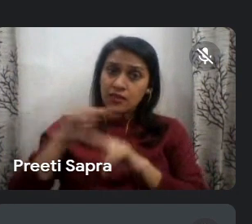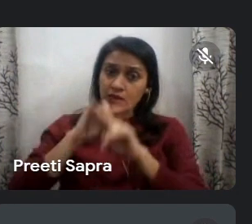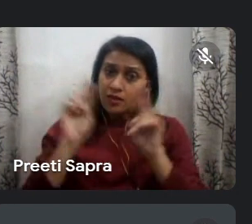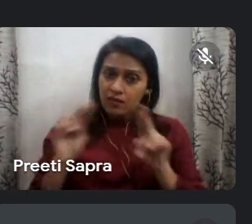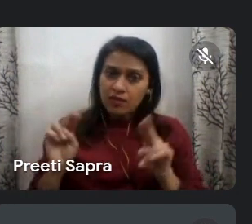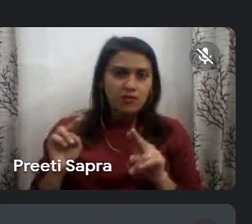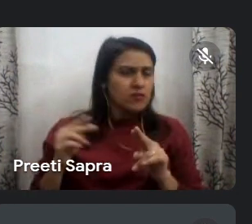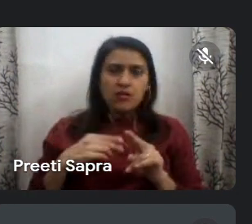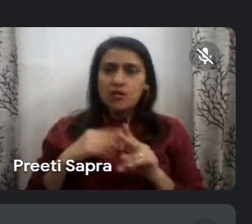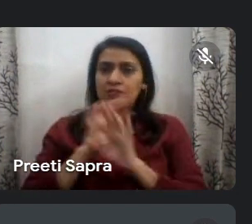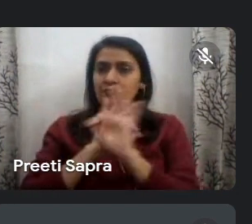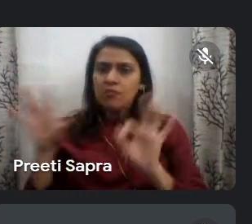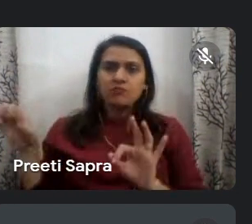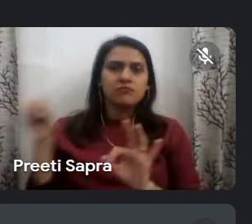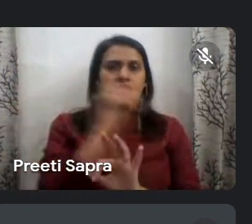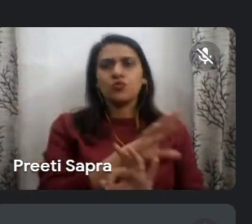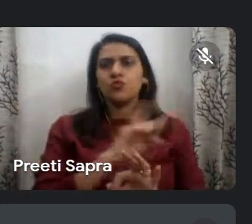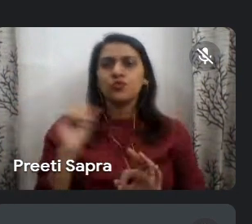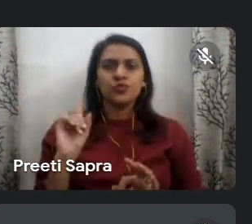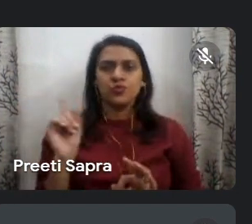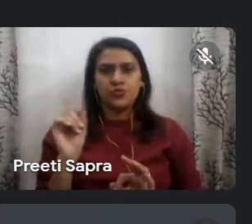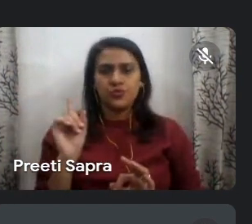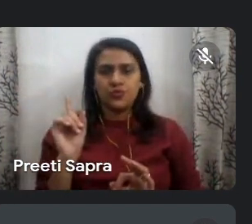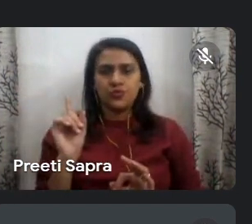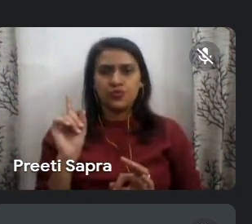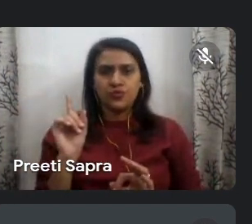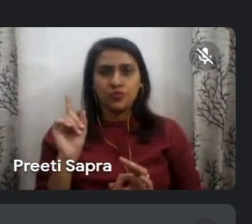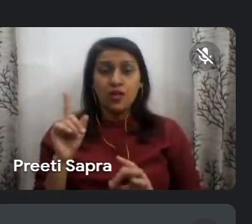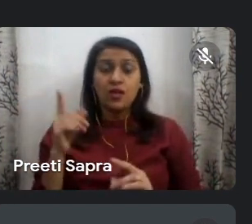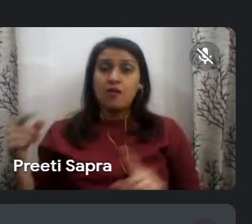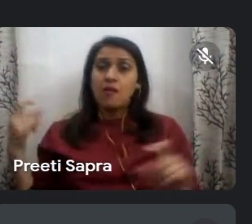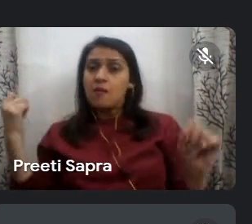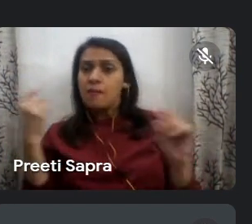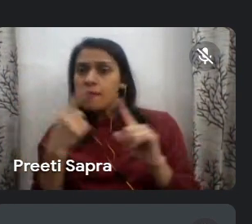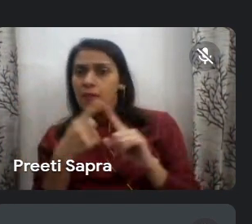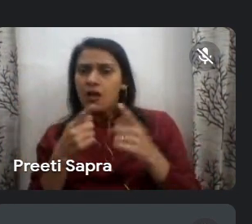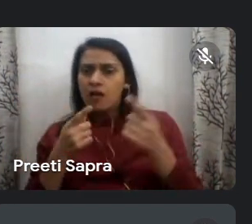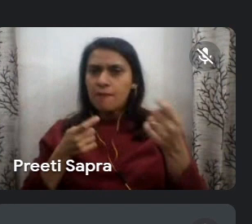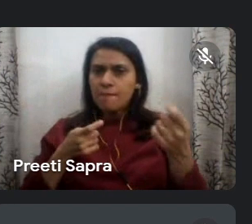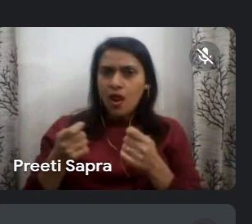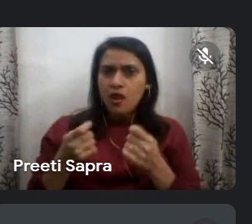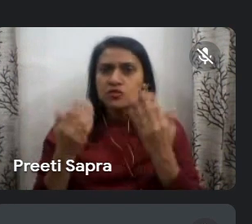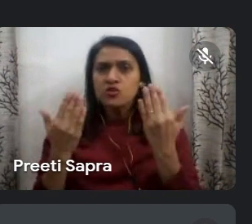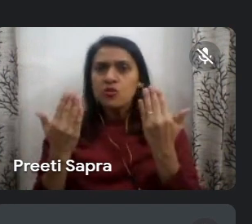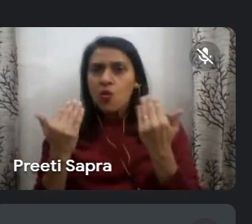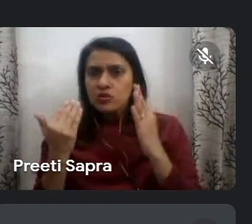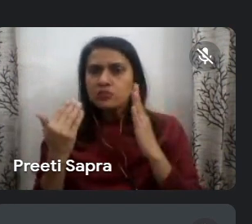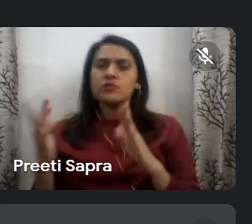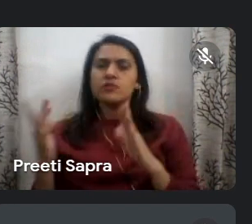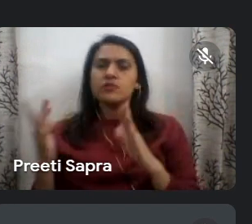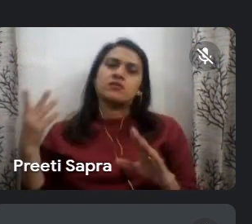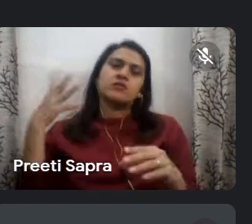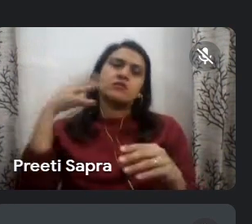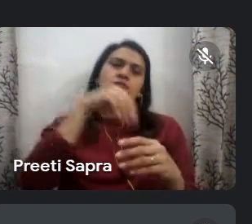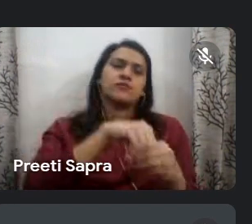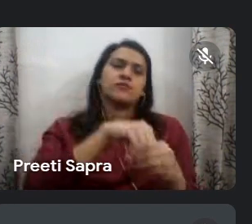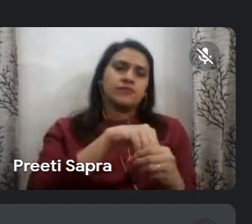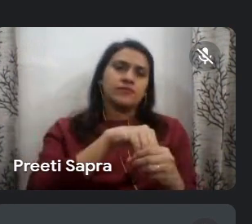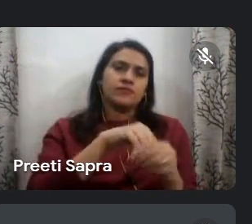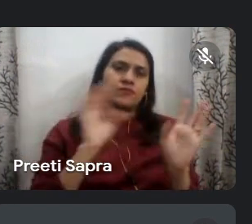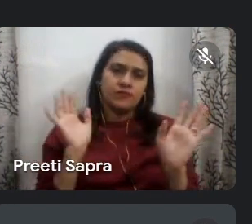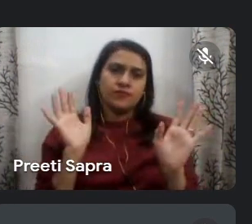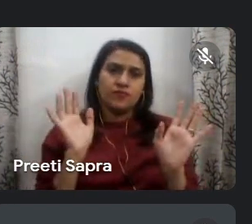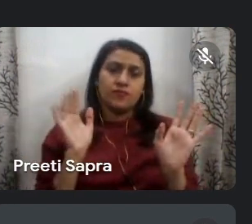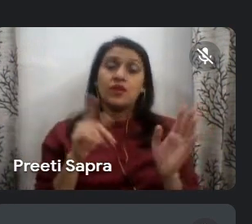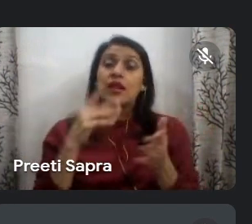not prepared, then it becomes difficult for the child to adjust in a mainstream school. And what kind of environment should